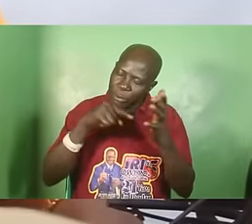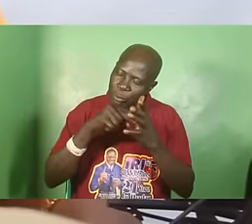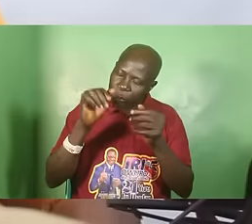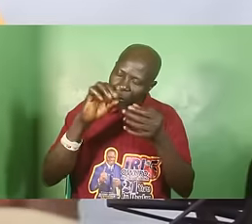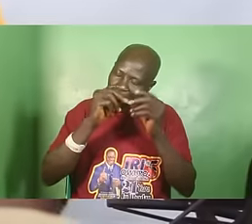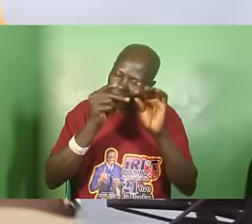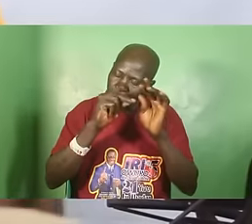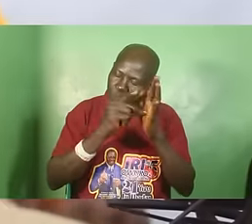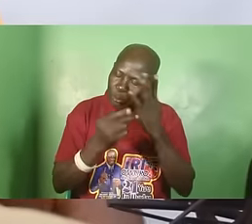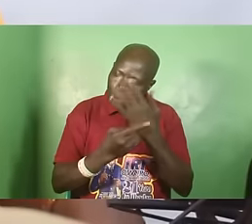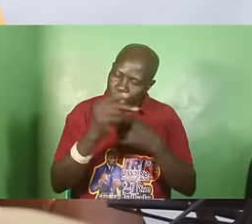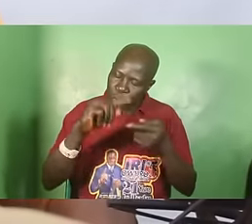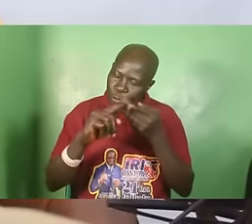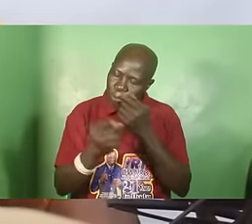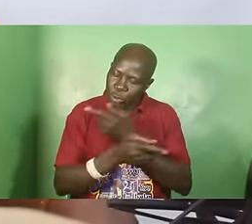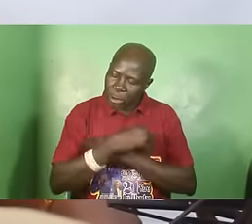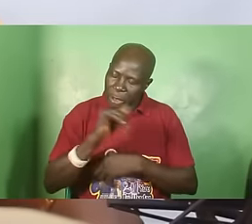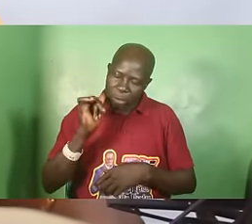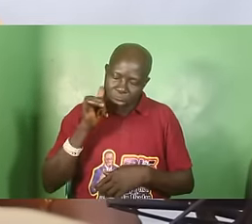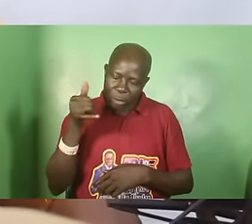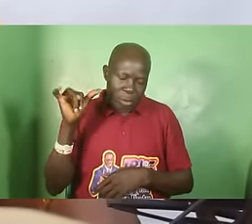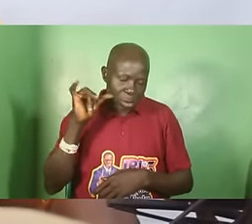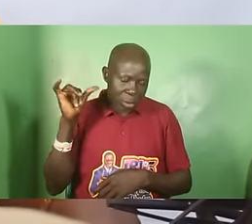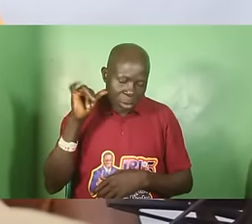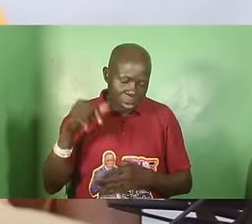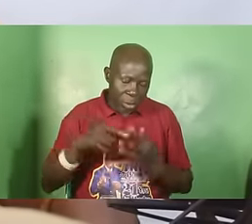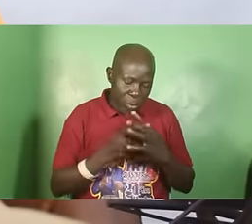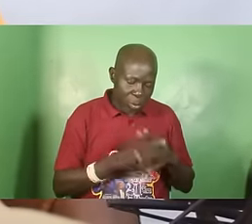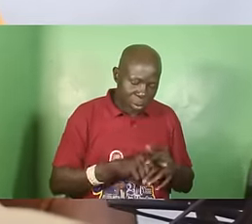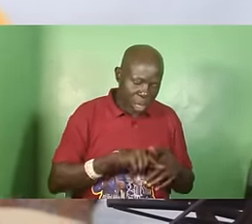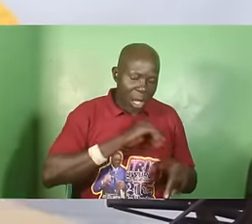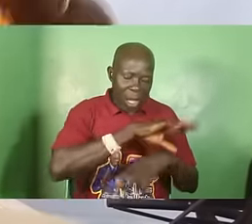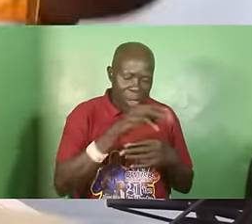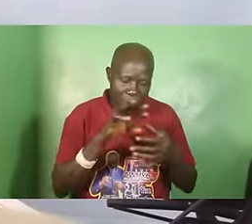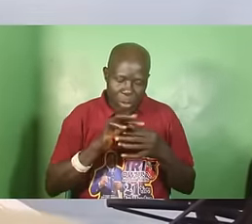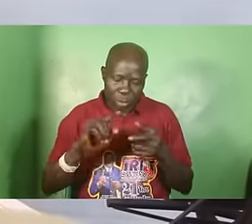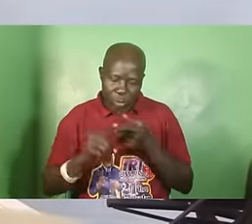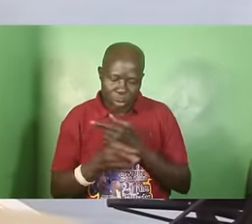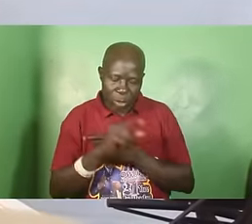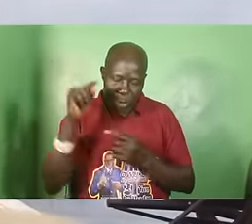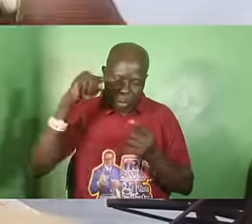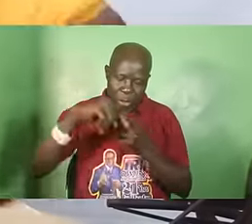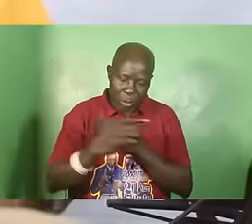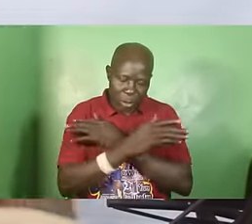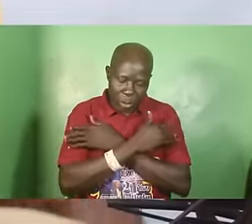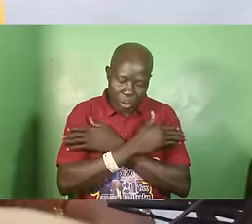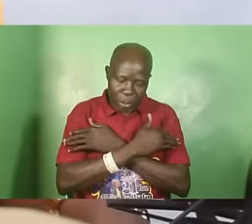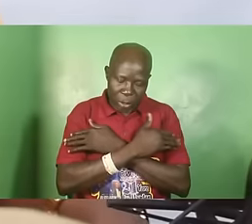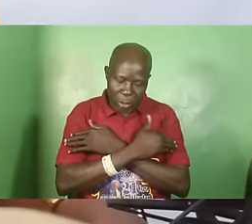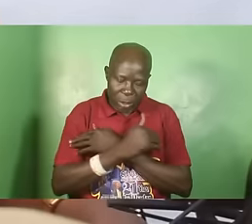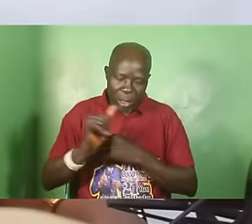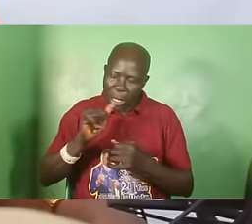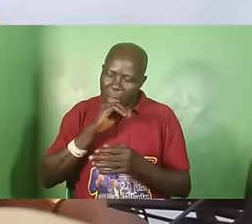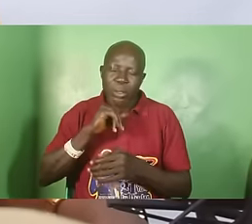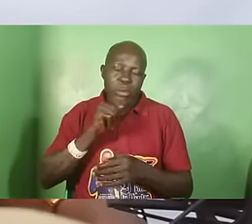connect with this program. That's your name. From today. At Yano. Yes. Starting back. They should connect with us. Your Sunday. To Sunday. Come